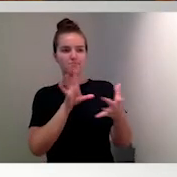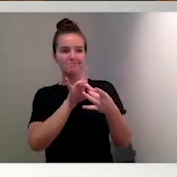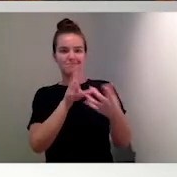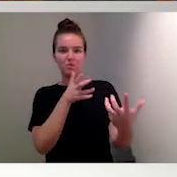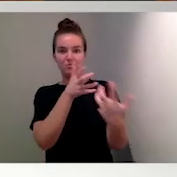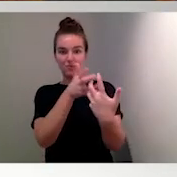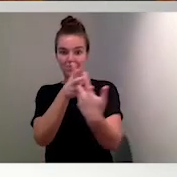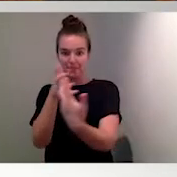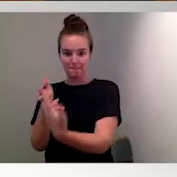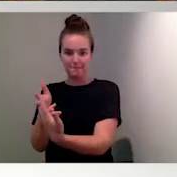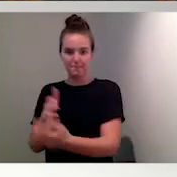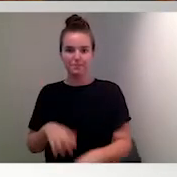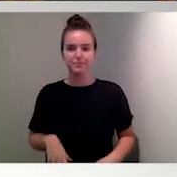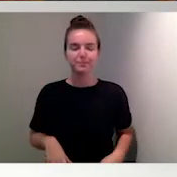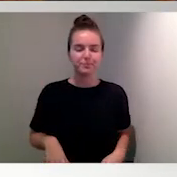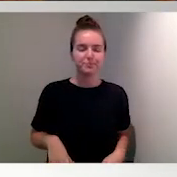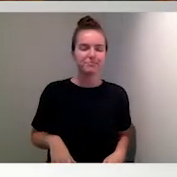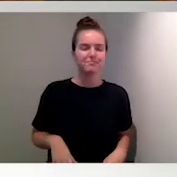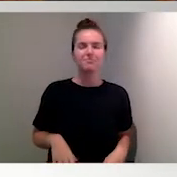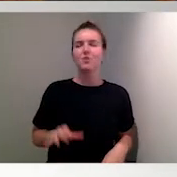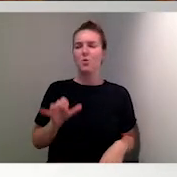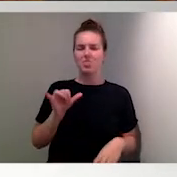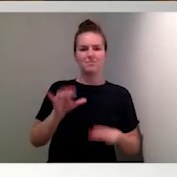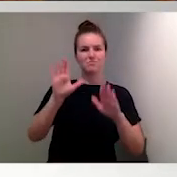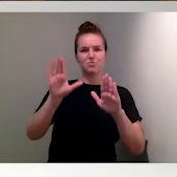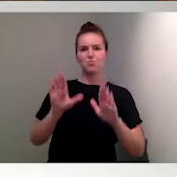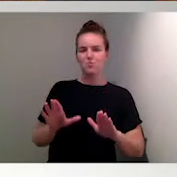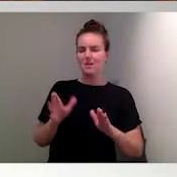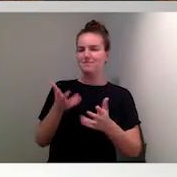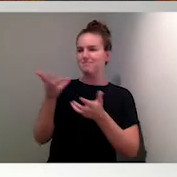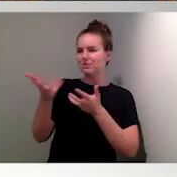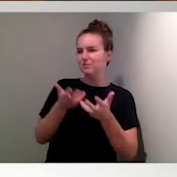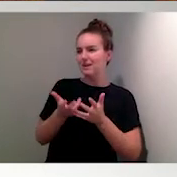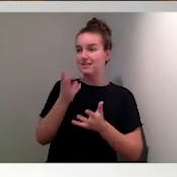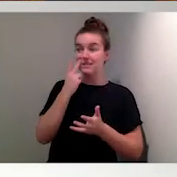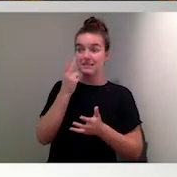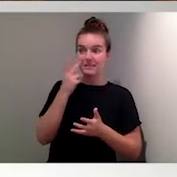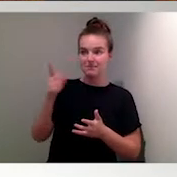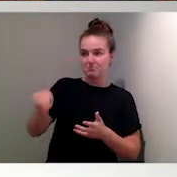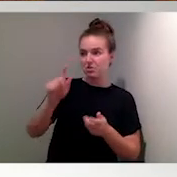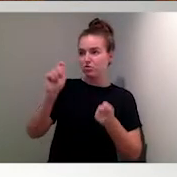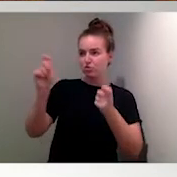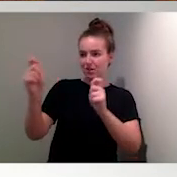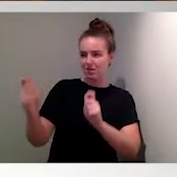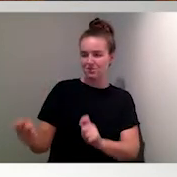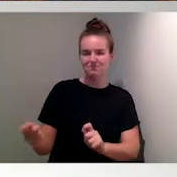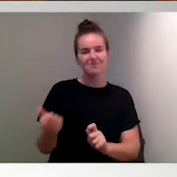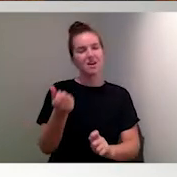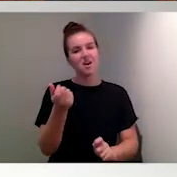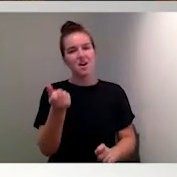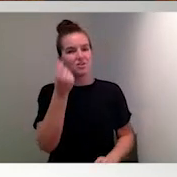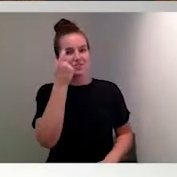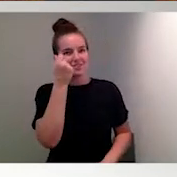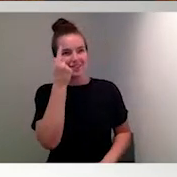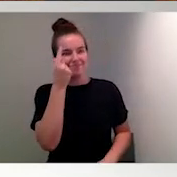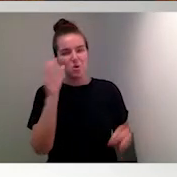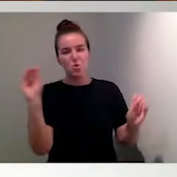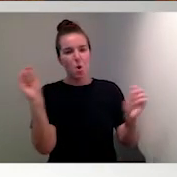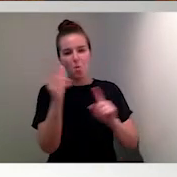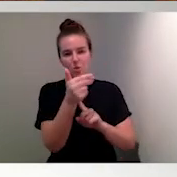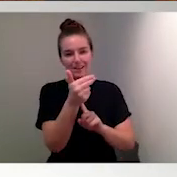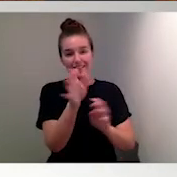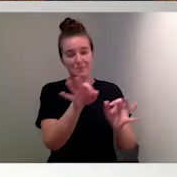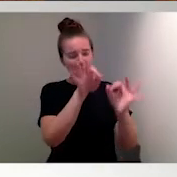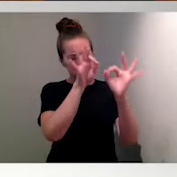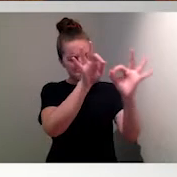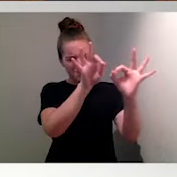and to see how they're changing. And they're not perfect, none of the resorts are, but I love getting to go down